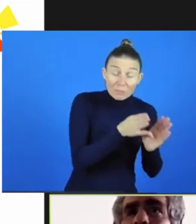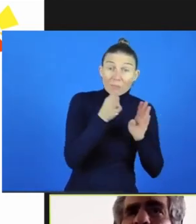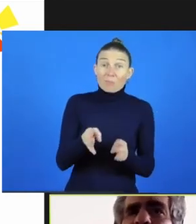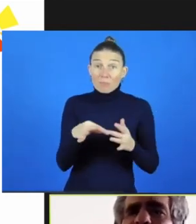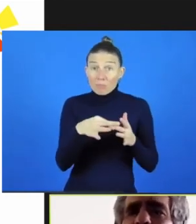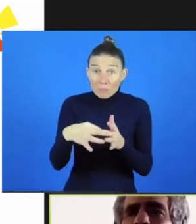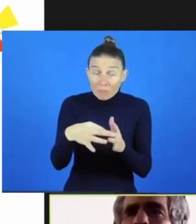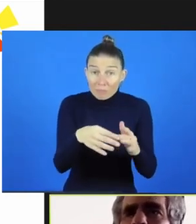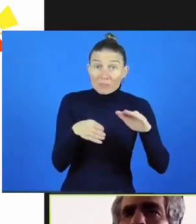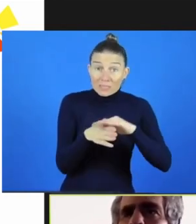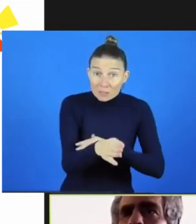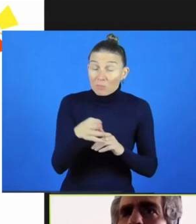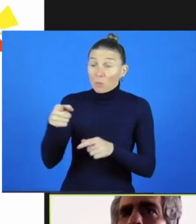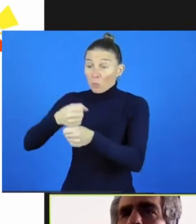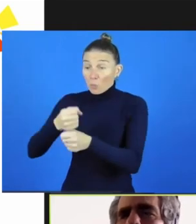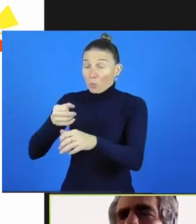Next slide.